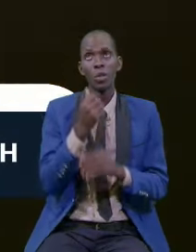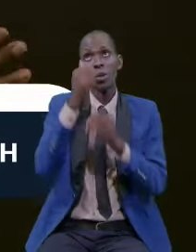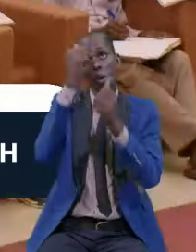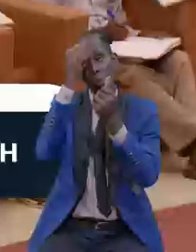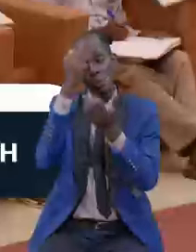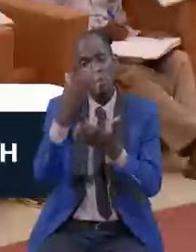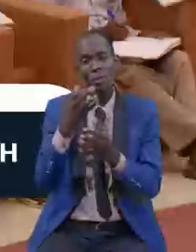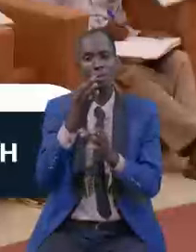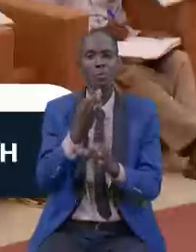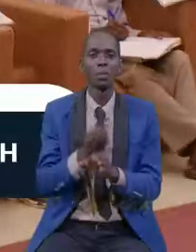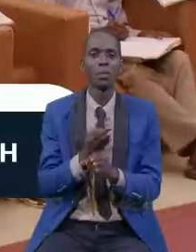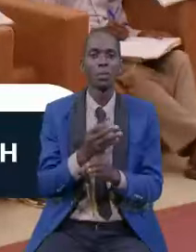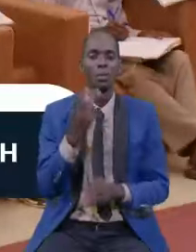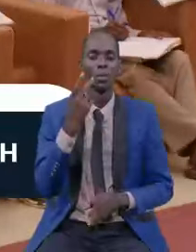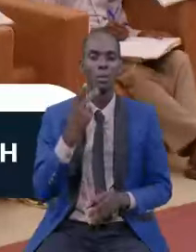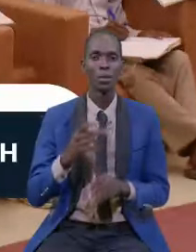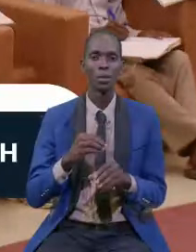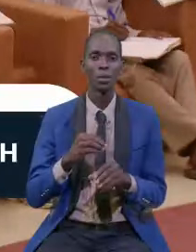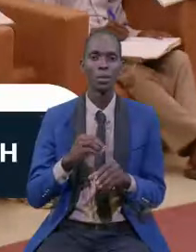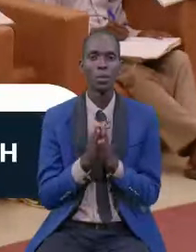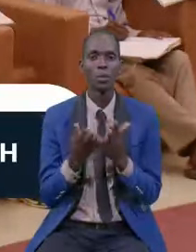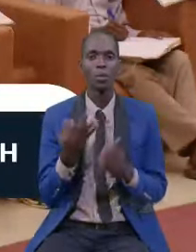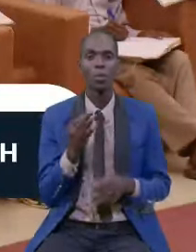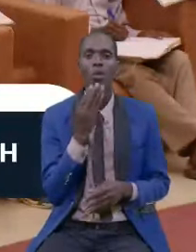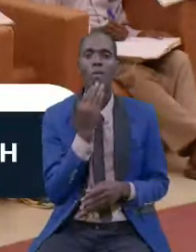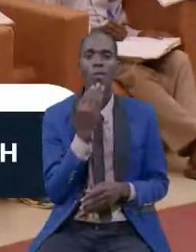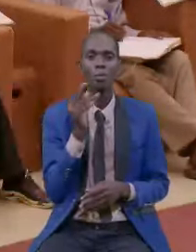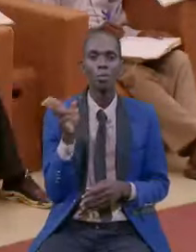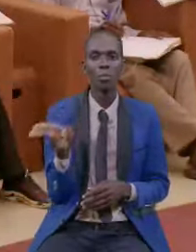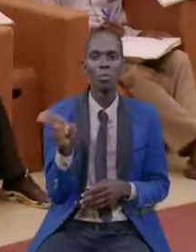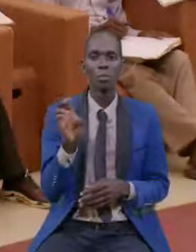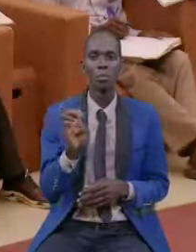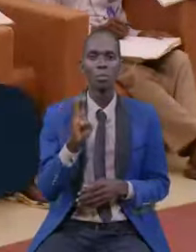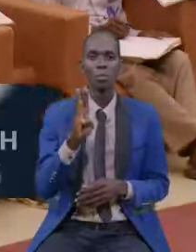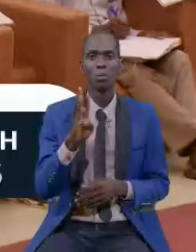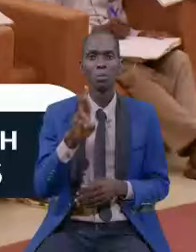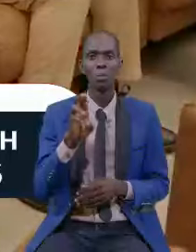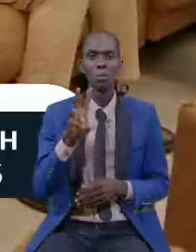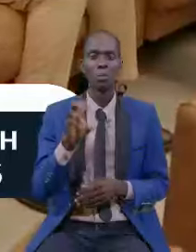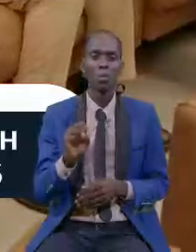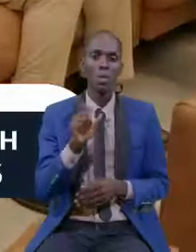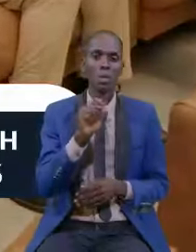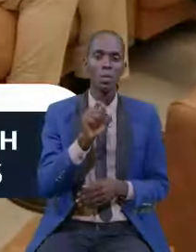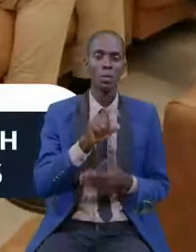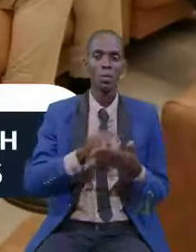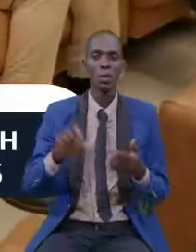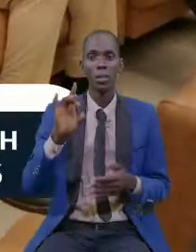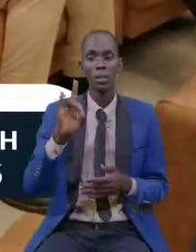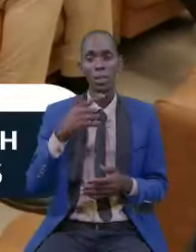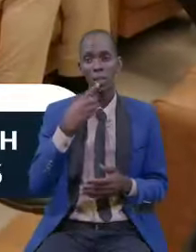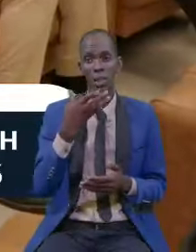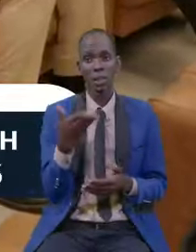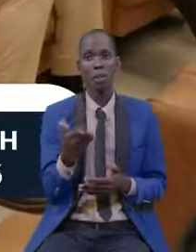obedient faith. We're looking at Hebrews chapter 11, reading from verse 8. By